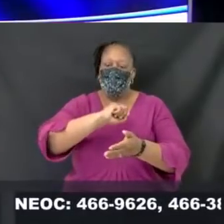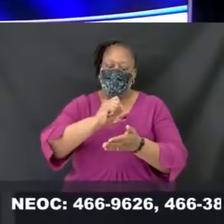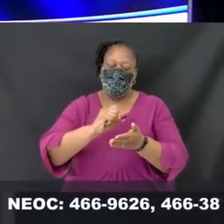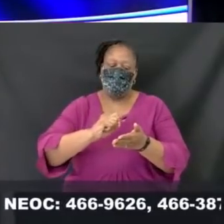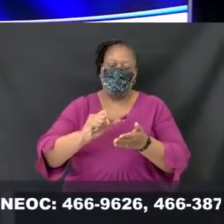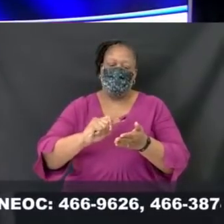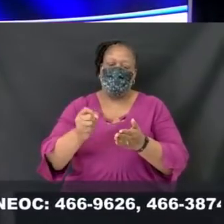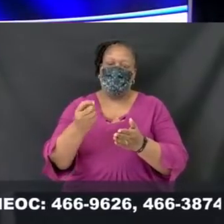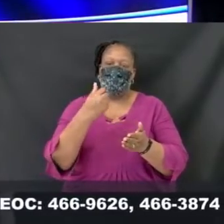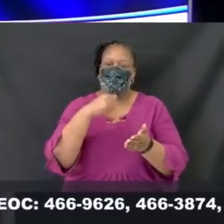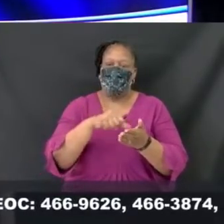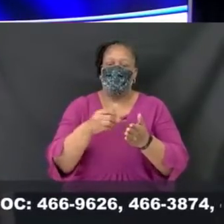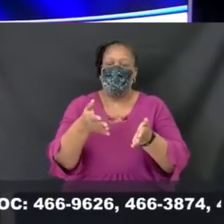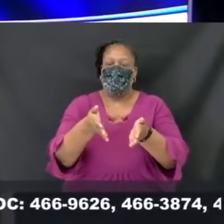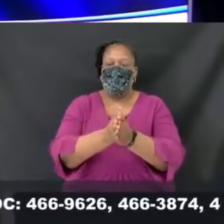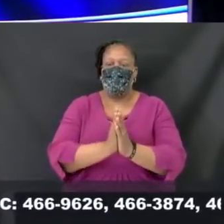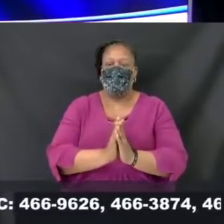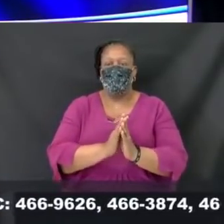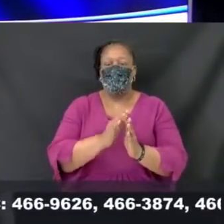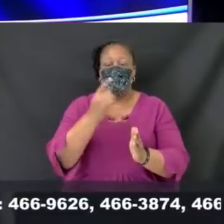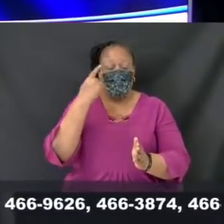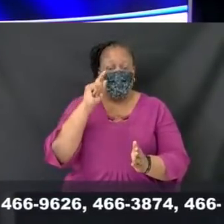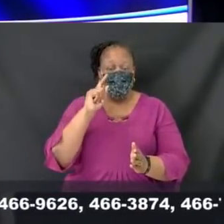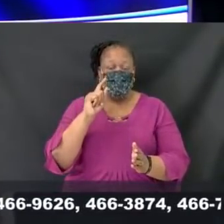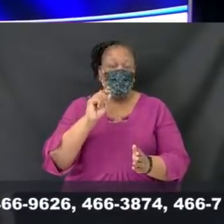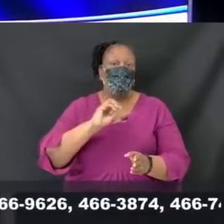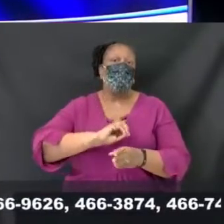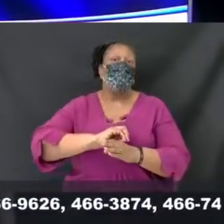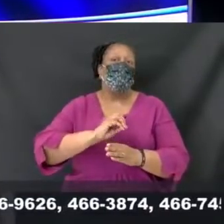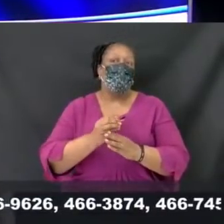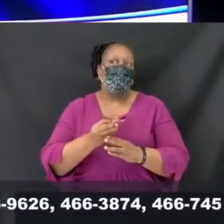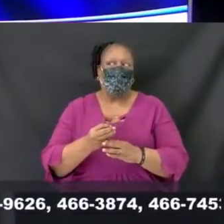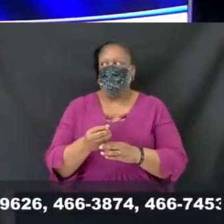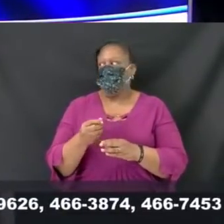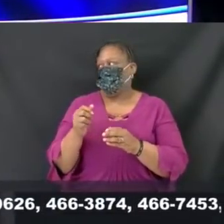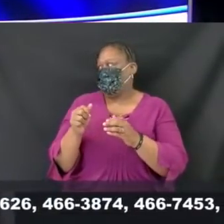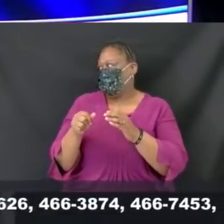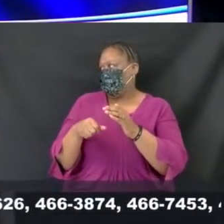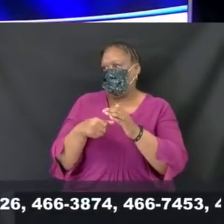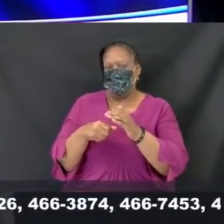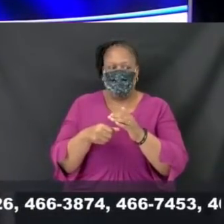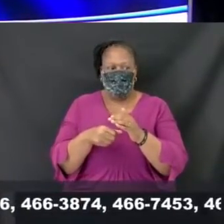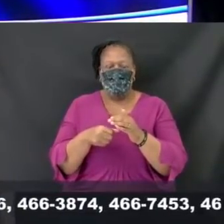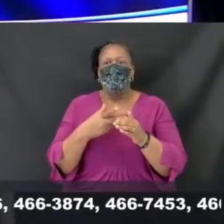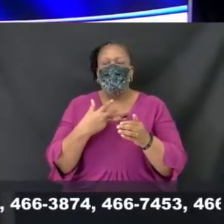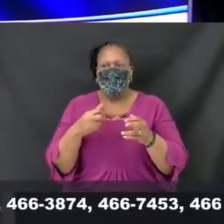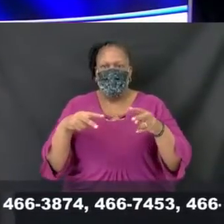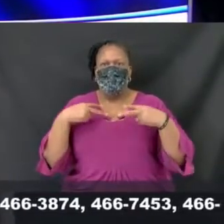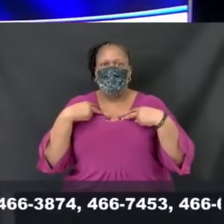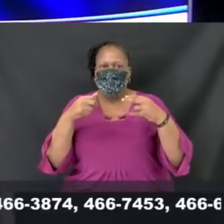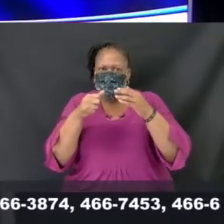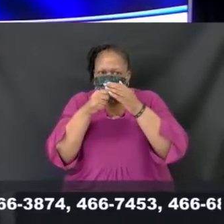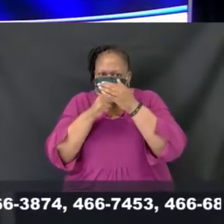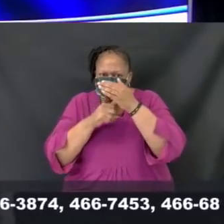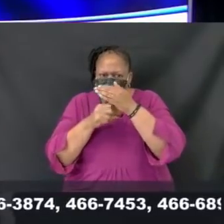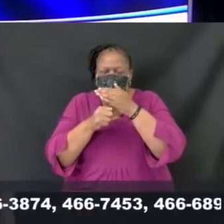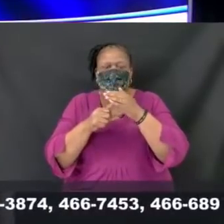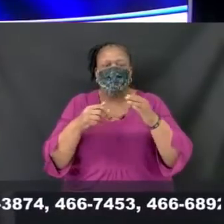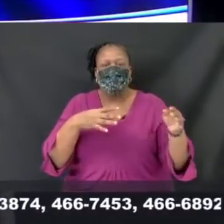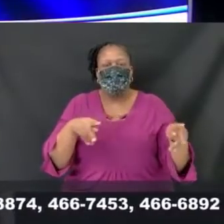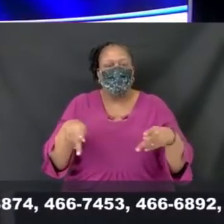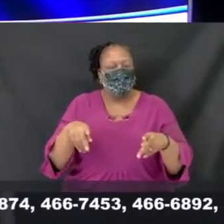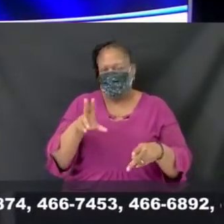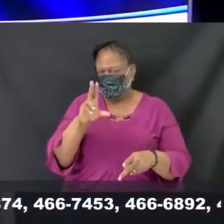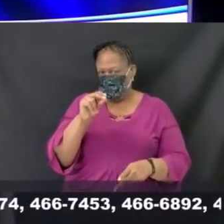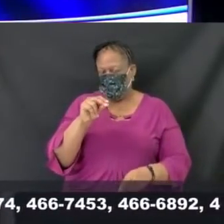these activities without permission. And this cooperation have helped us significantly, I'm certain, in reducing